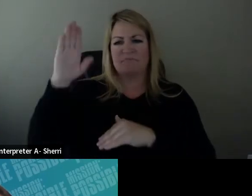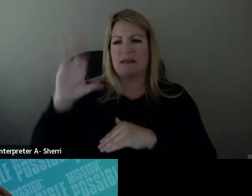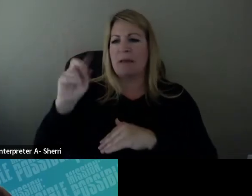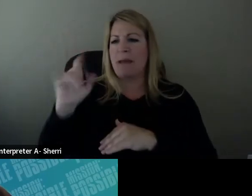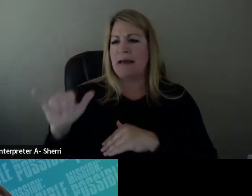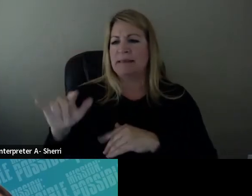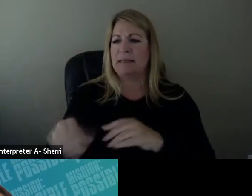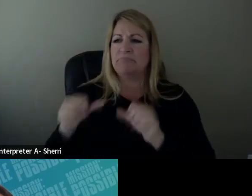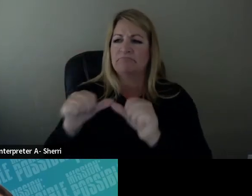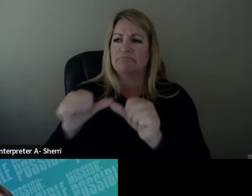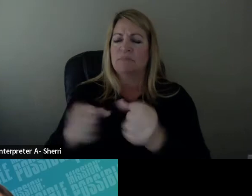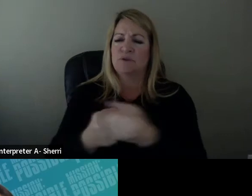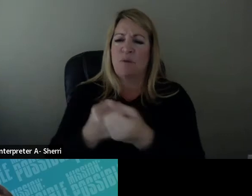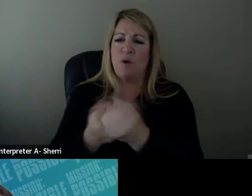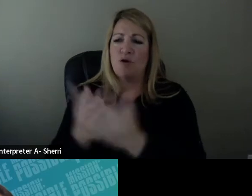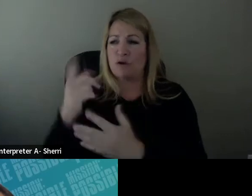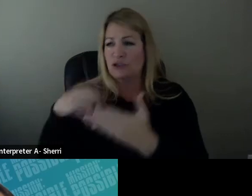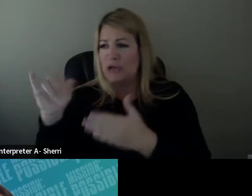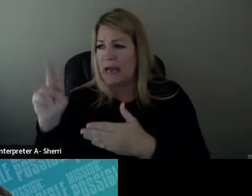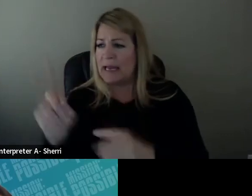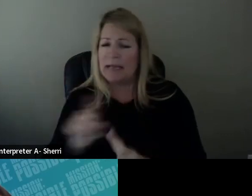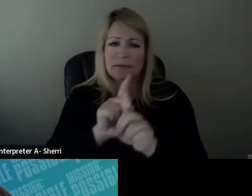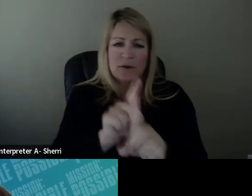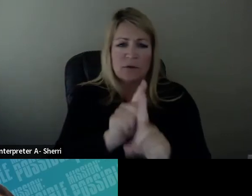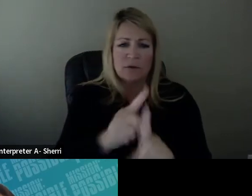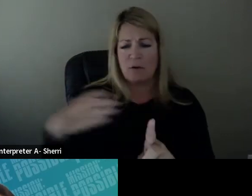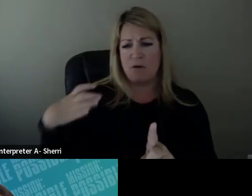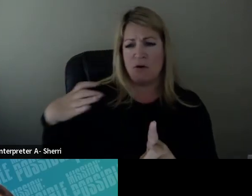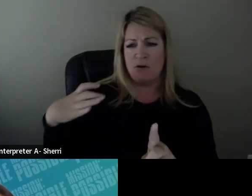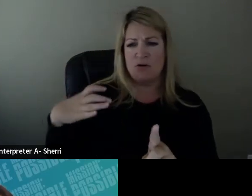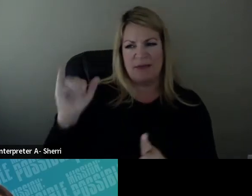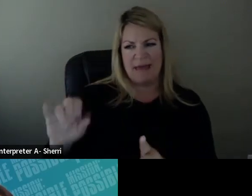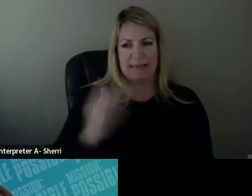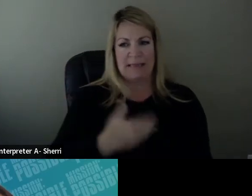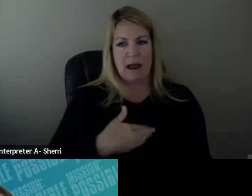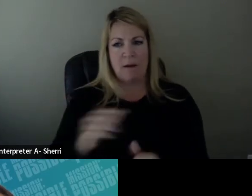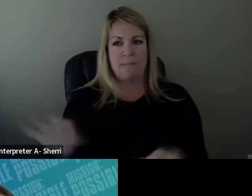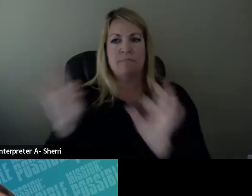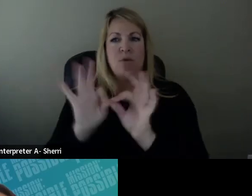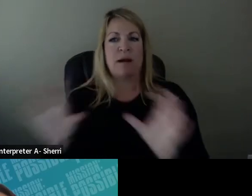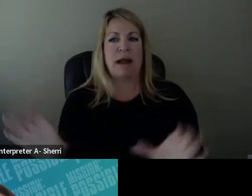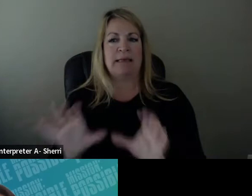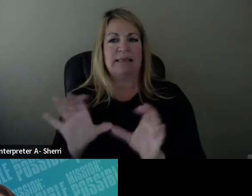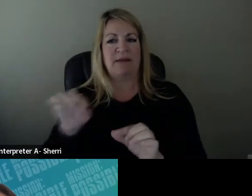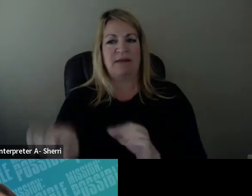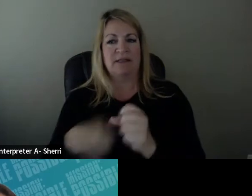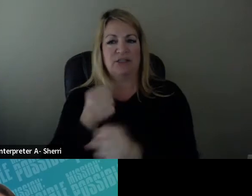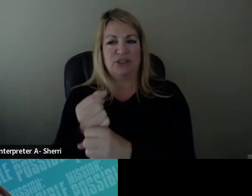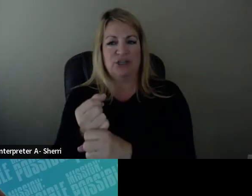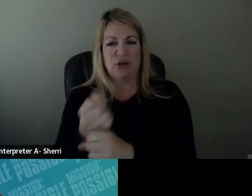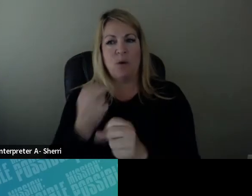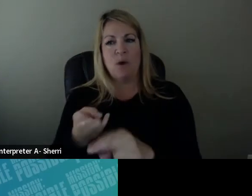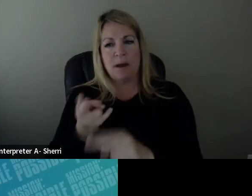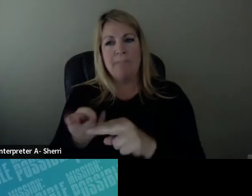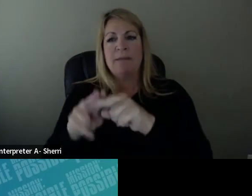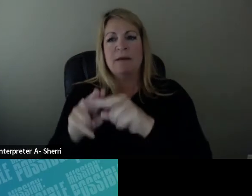teachers through check-in, coaching, or mentoring is one of our major activities this year. We want to build capacities.